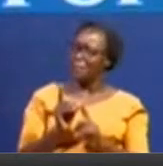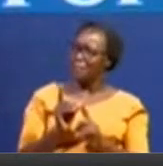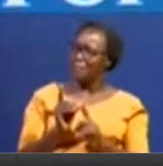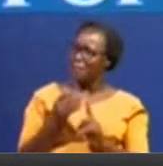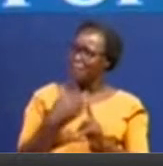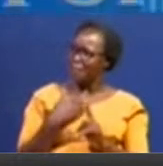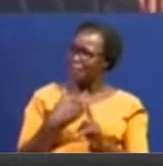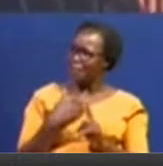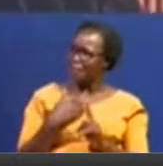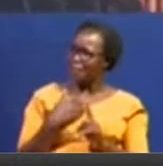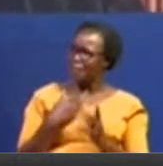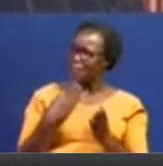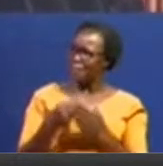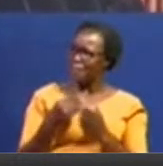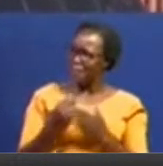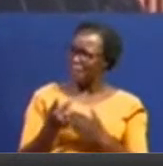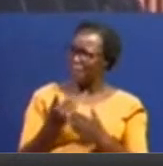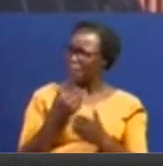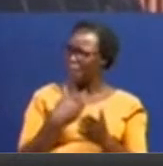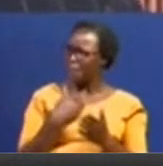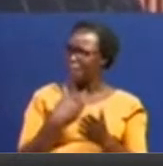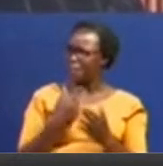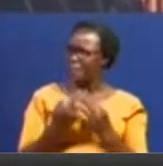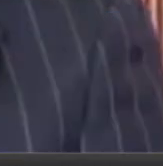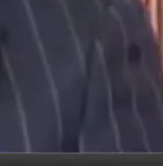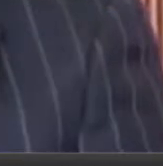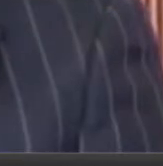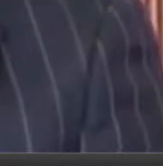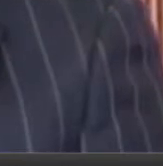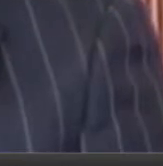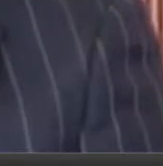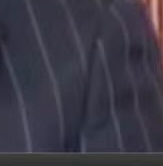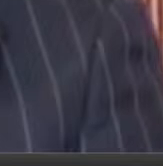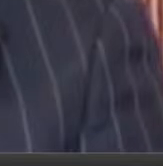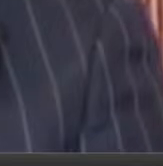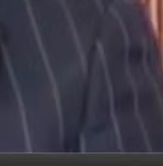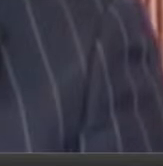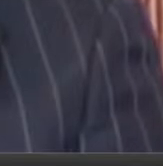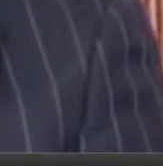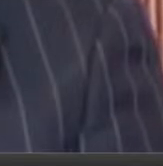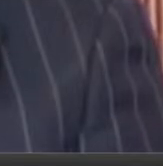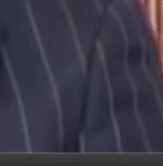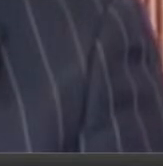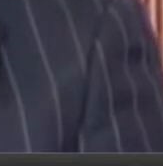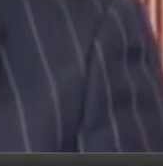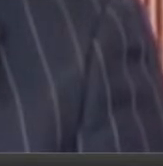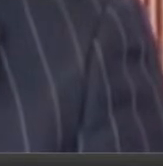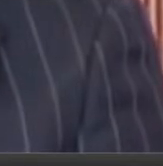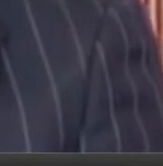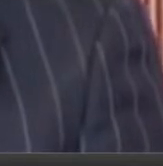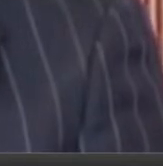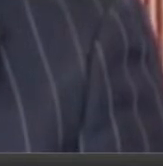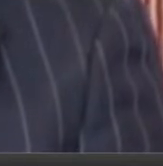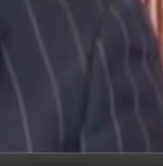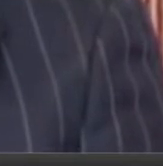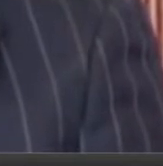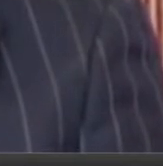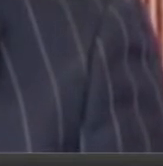Did it have an amount? Those two. It had an amount, but it didn't have a date. It didn't have a date? Yes.